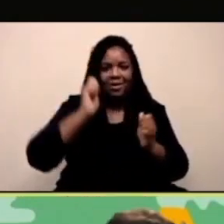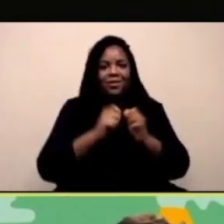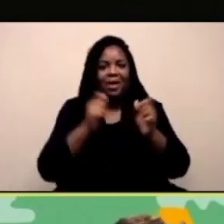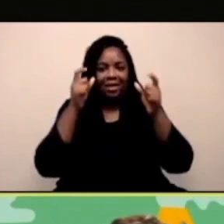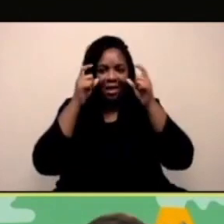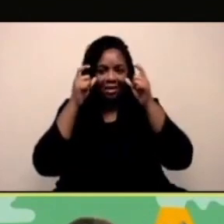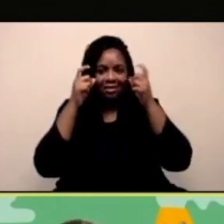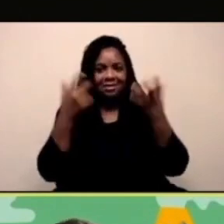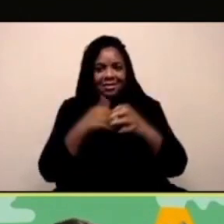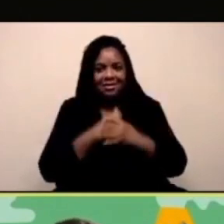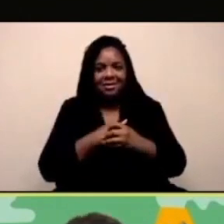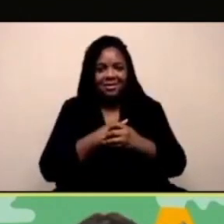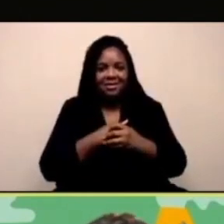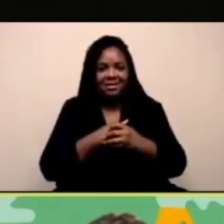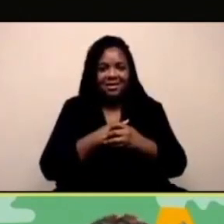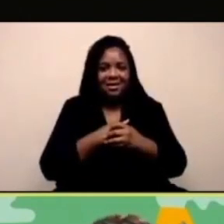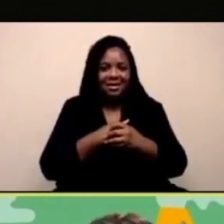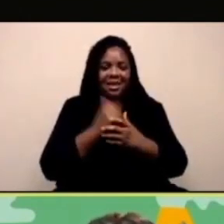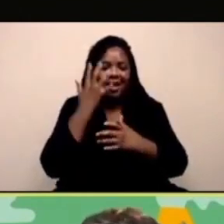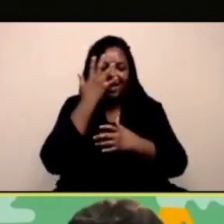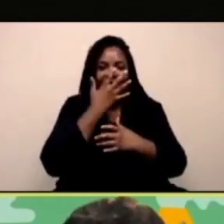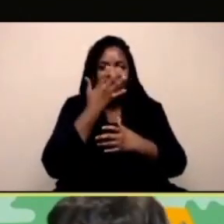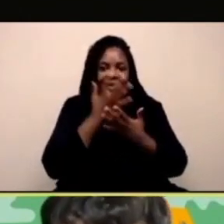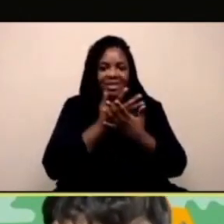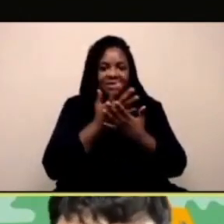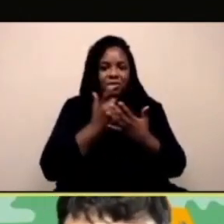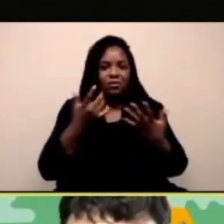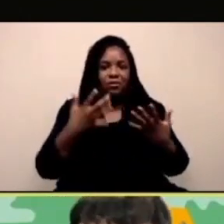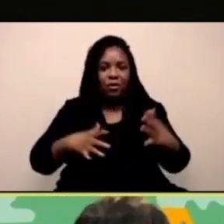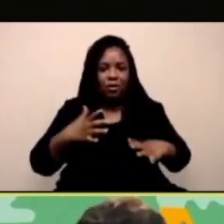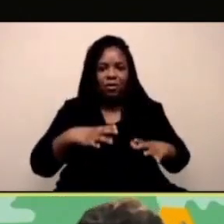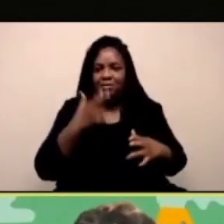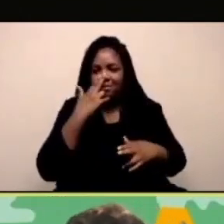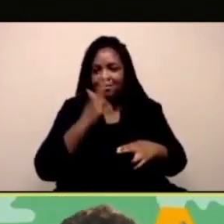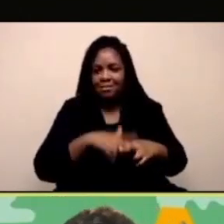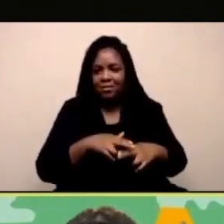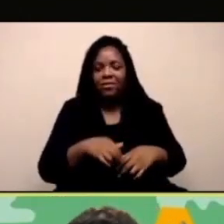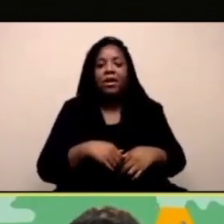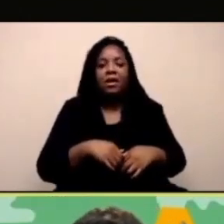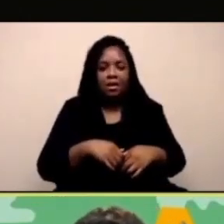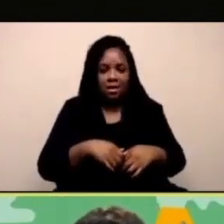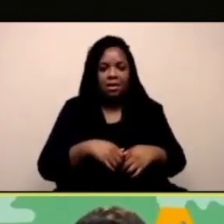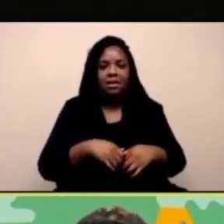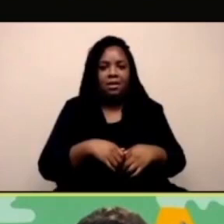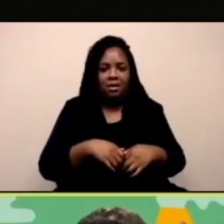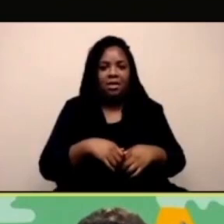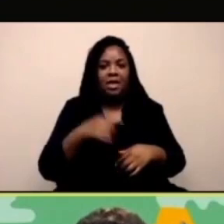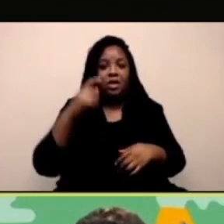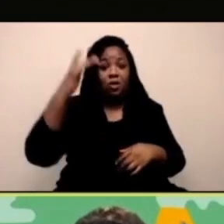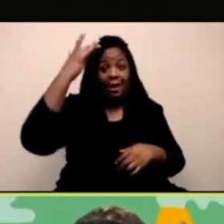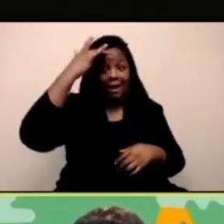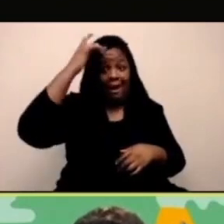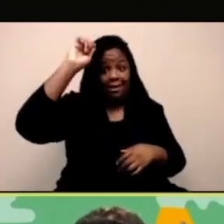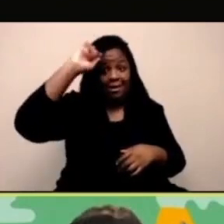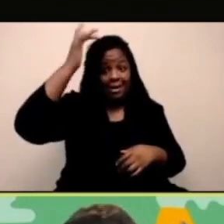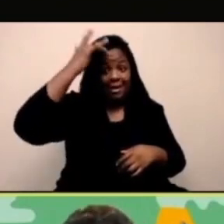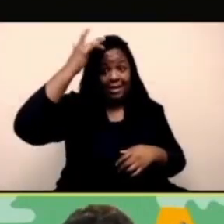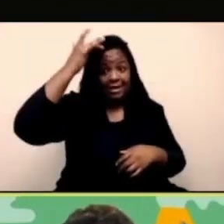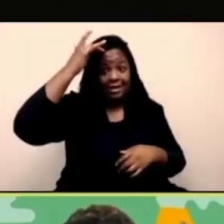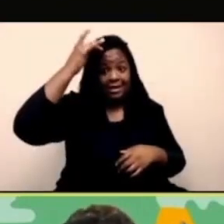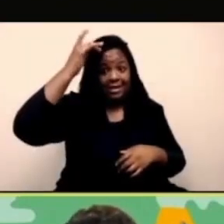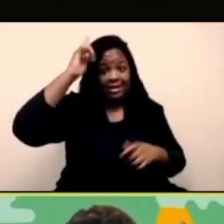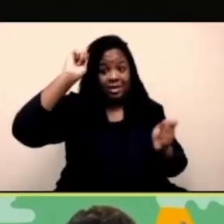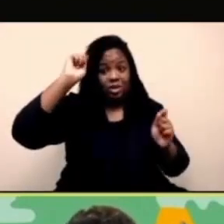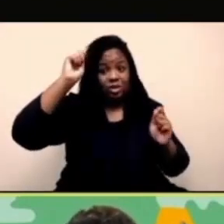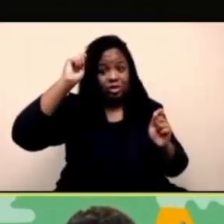kind of classic face filter for clothing, pretty fun. And then in this case, you can click on your hat, get different hats. I like the bear